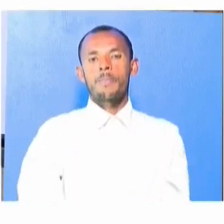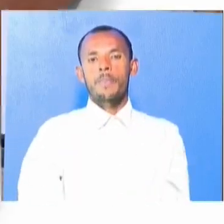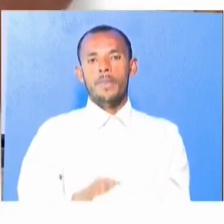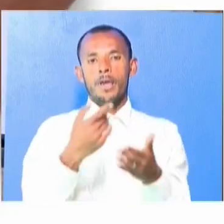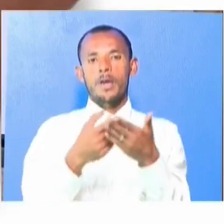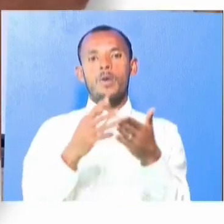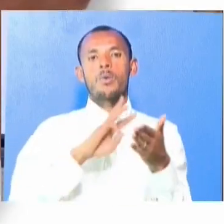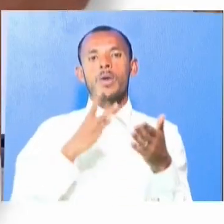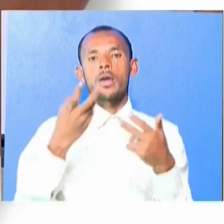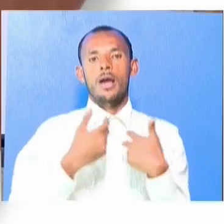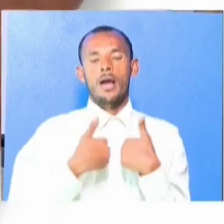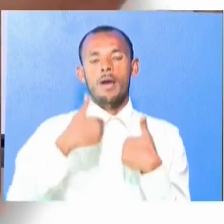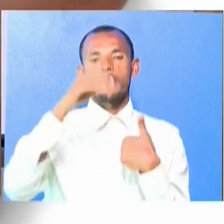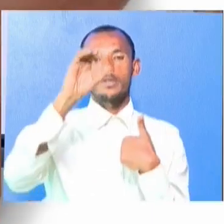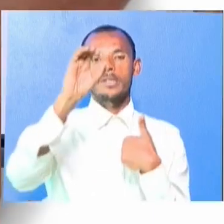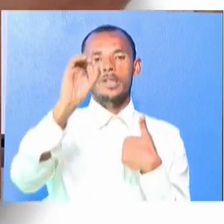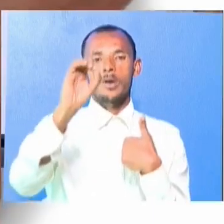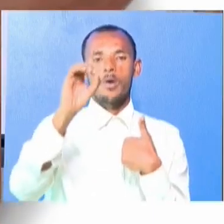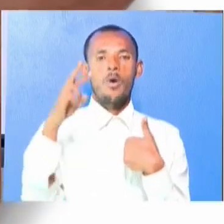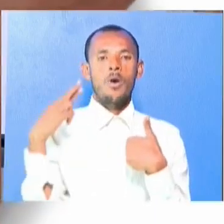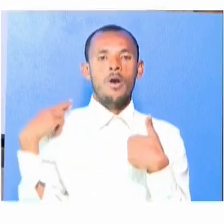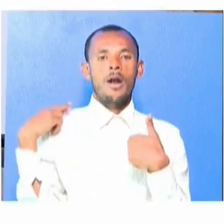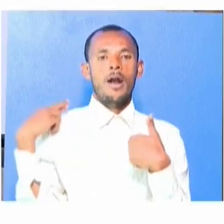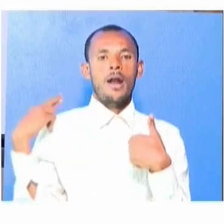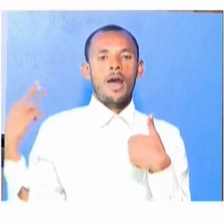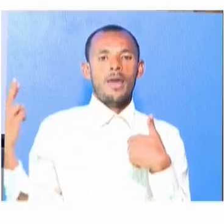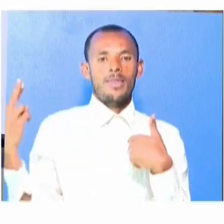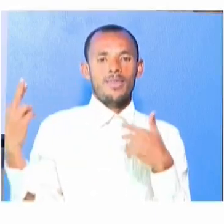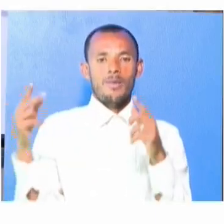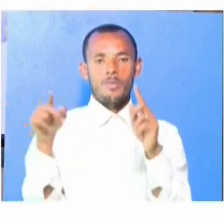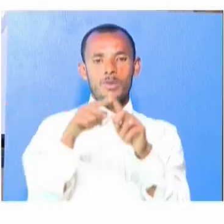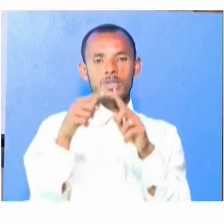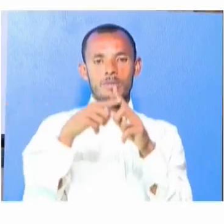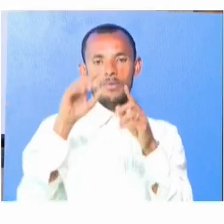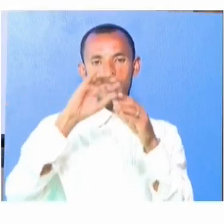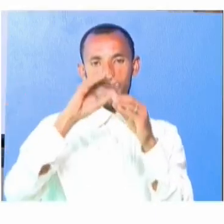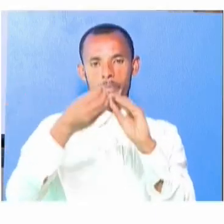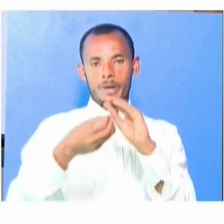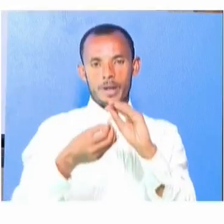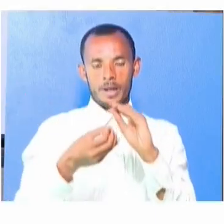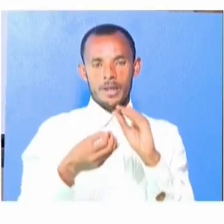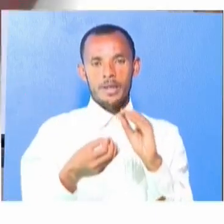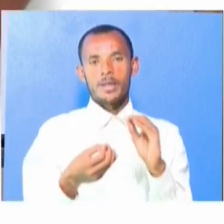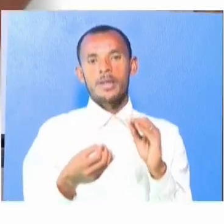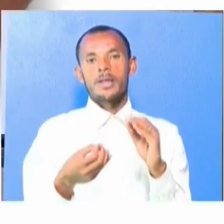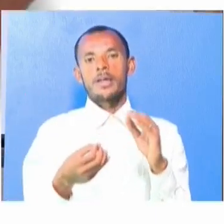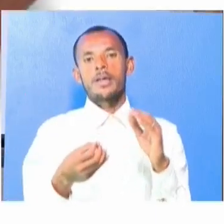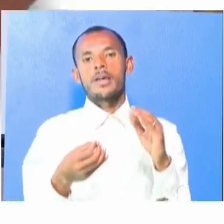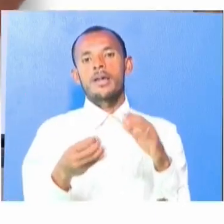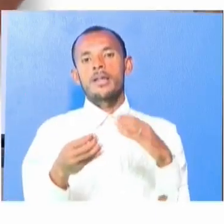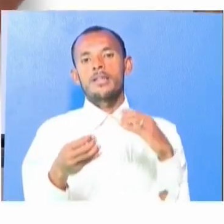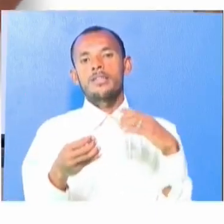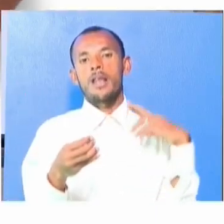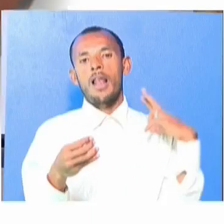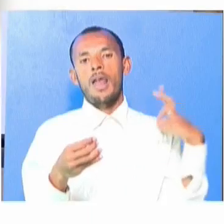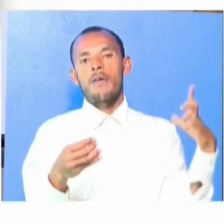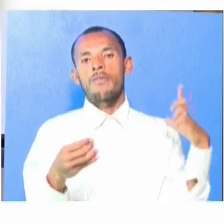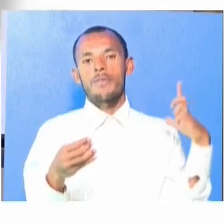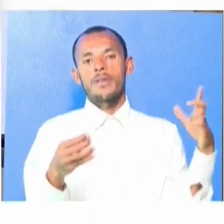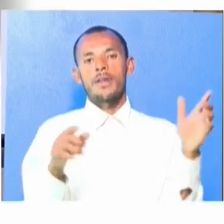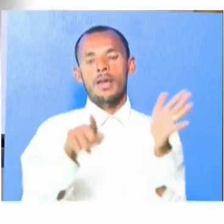we have 0 here. To the right of 0, we have positive numbers, 1, 2, and so on. But here we have negative number.